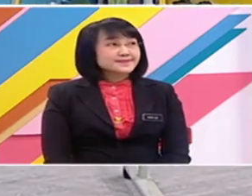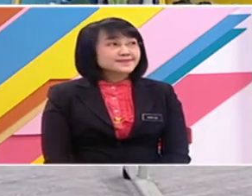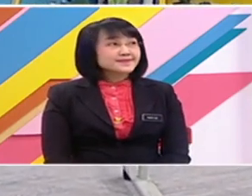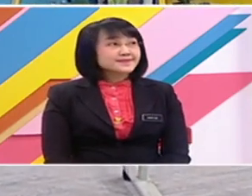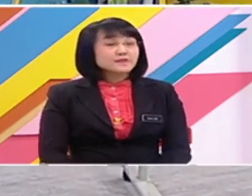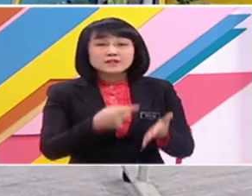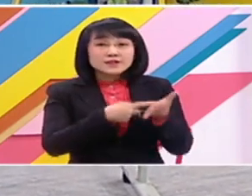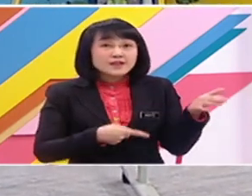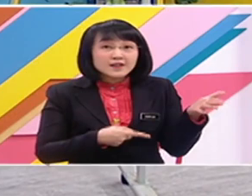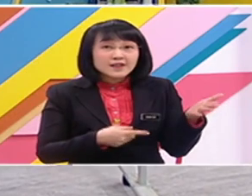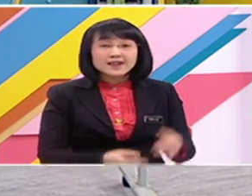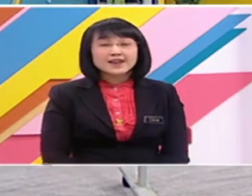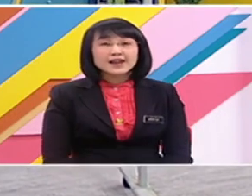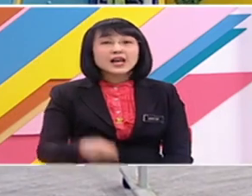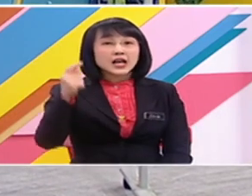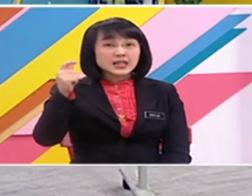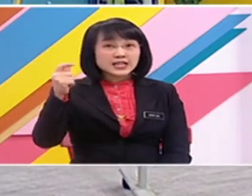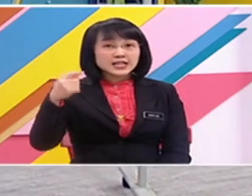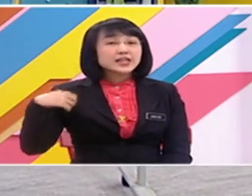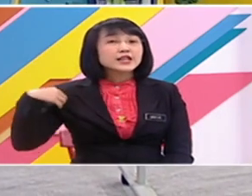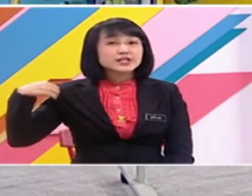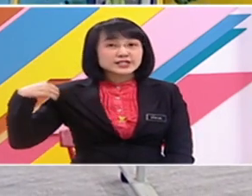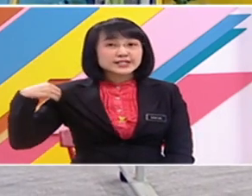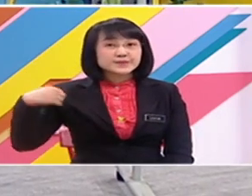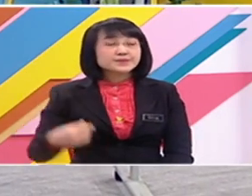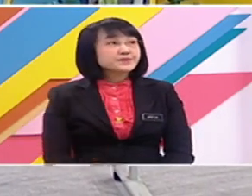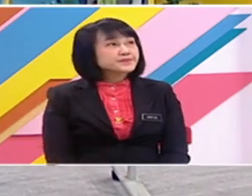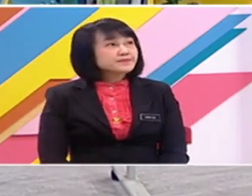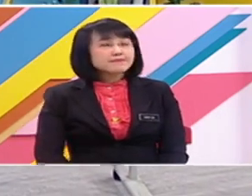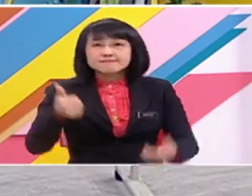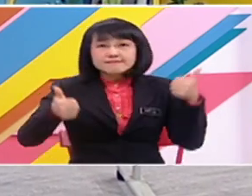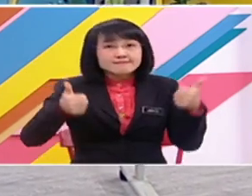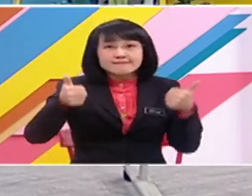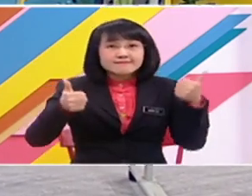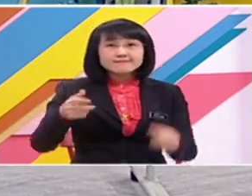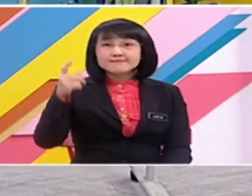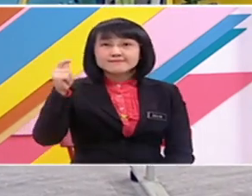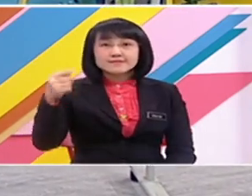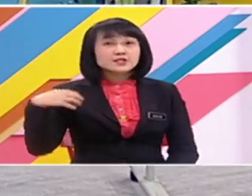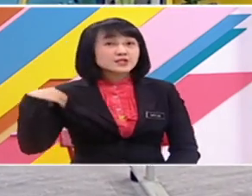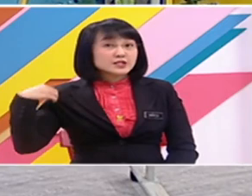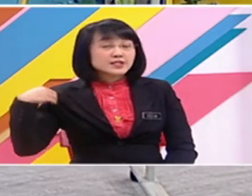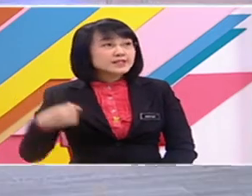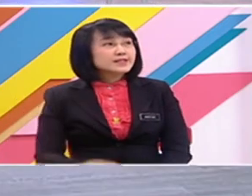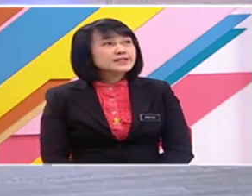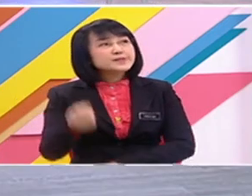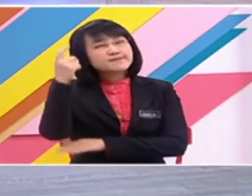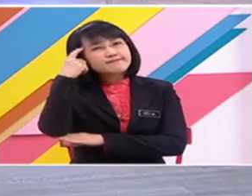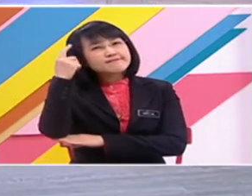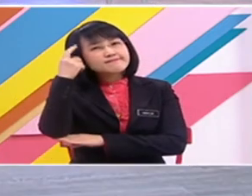what's that, teacher? T-shirt. Okay. Which one is T-shirt? T-shirt? I think it's